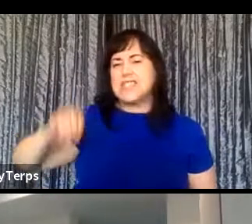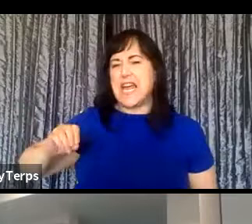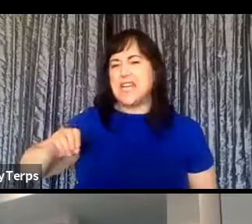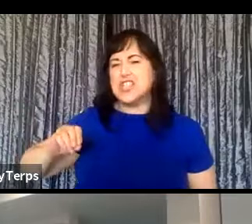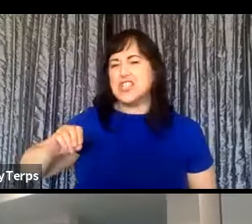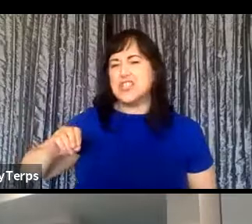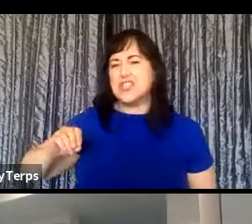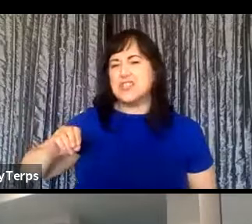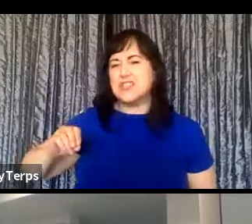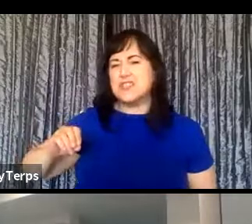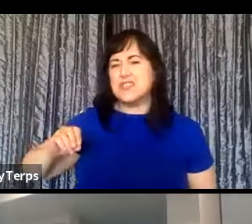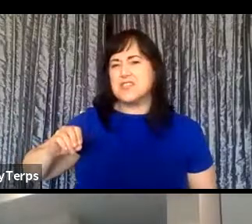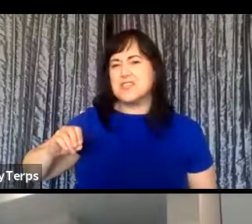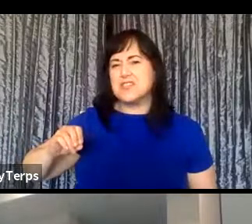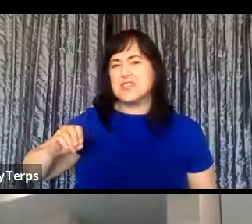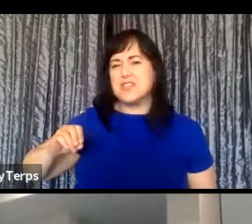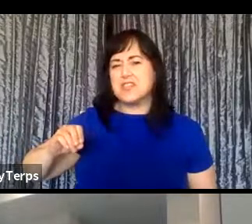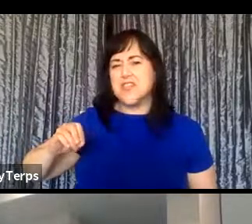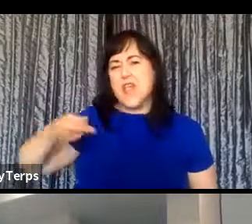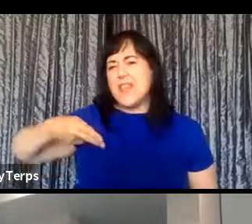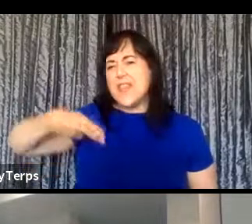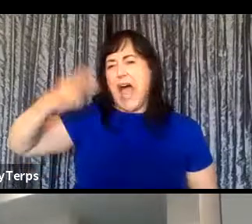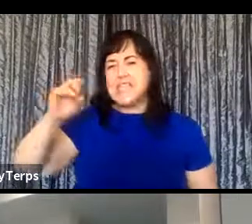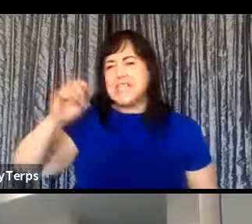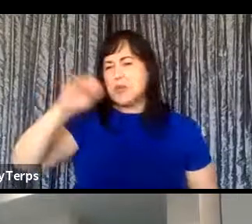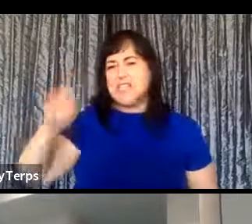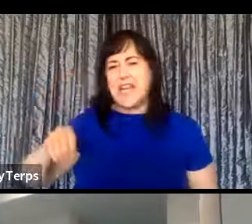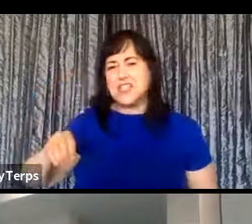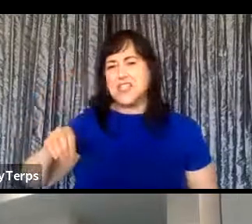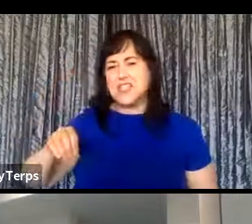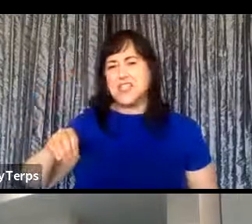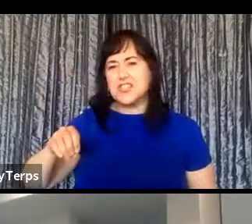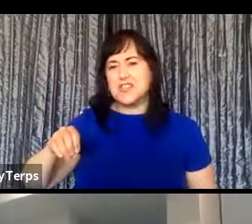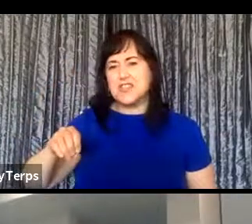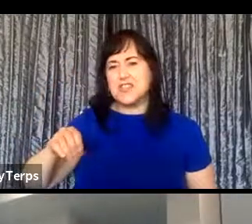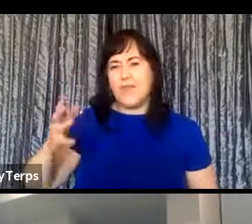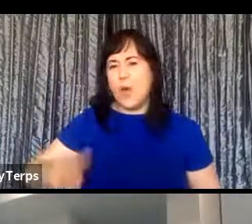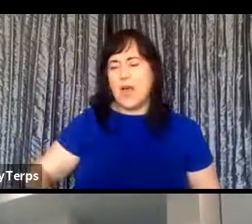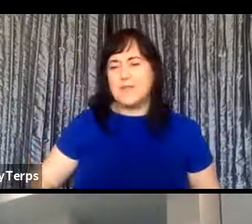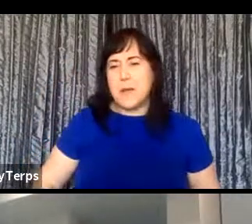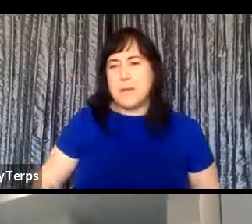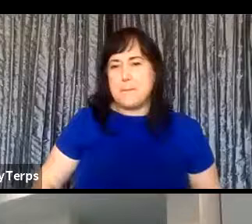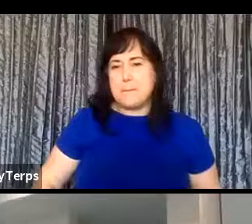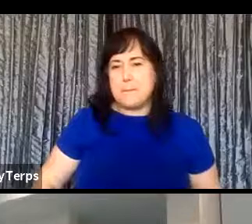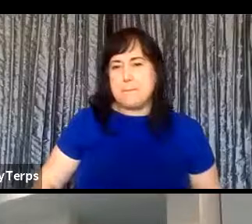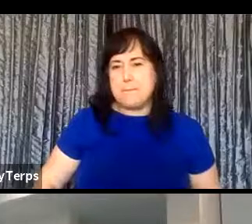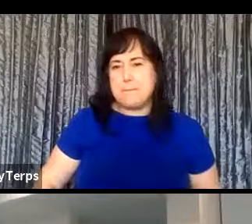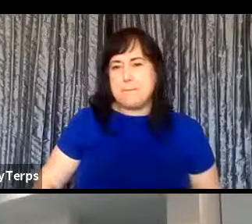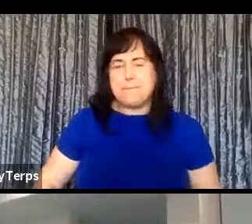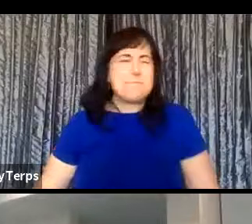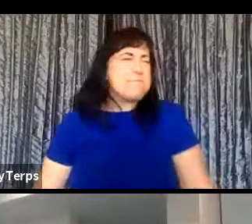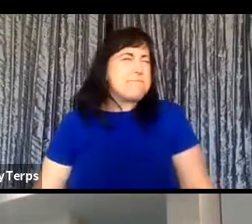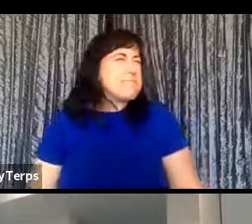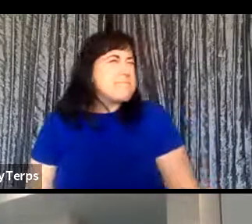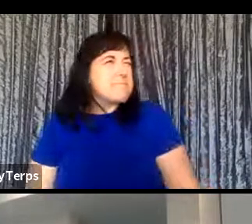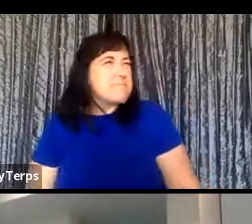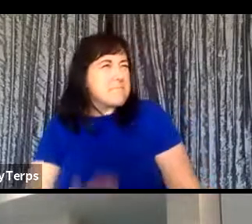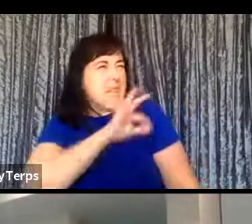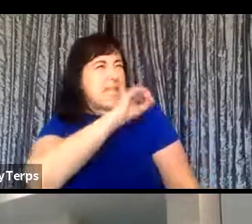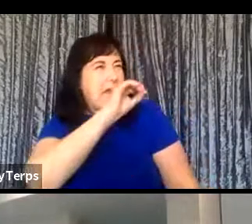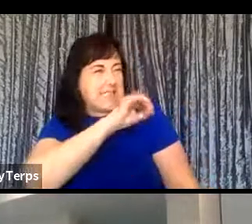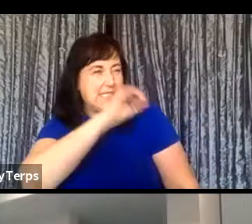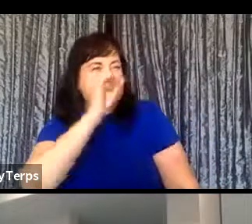no kids on this. What's the highest percentage you would go with chocolate? I would probably say like